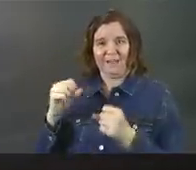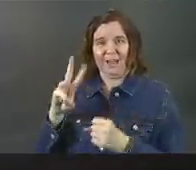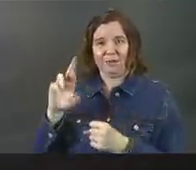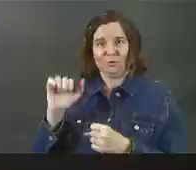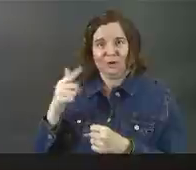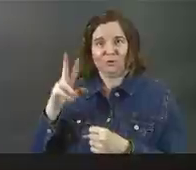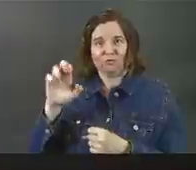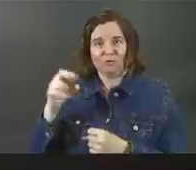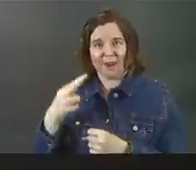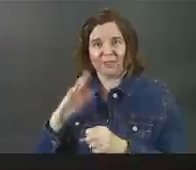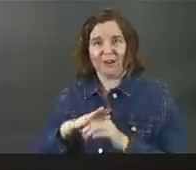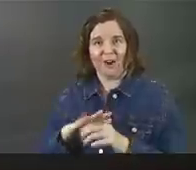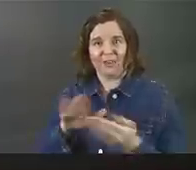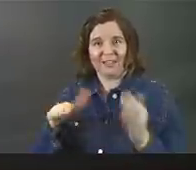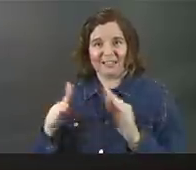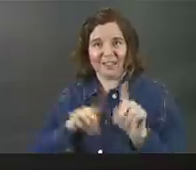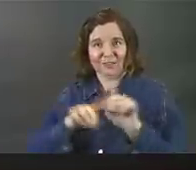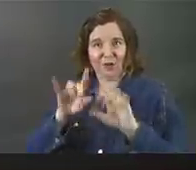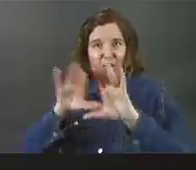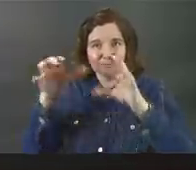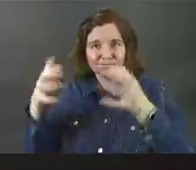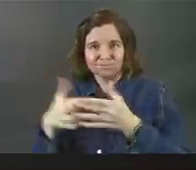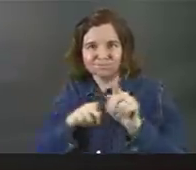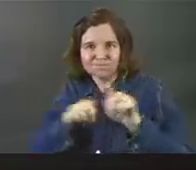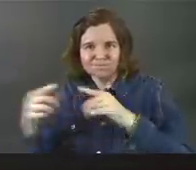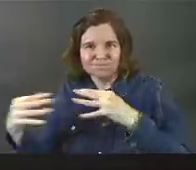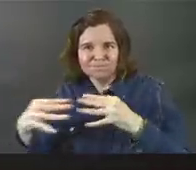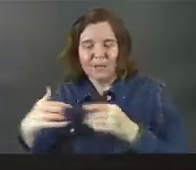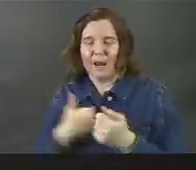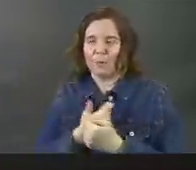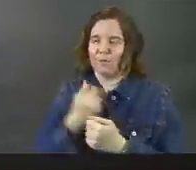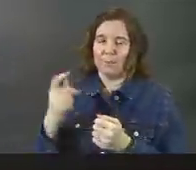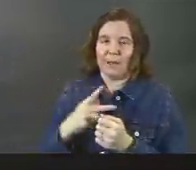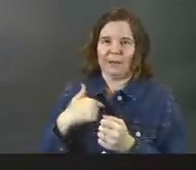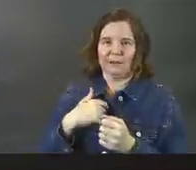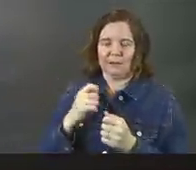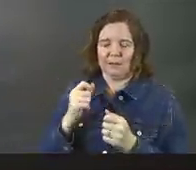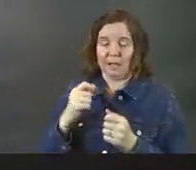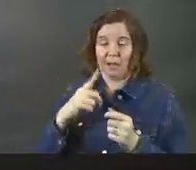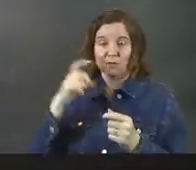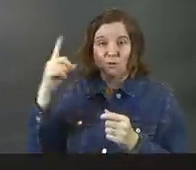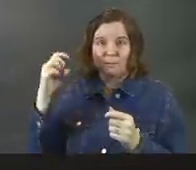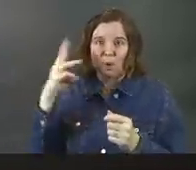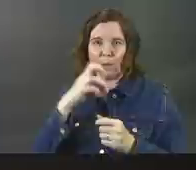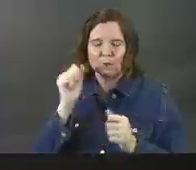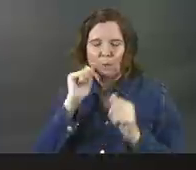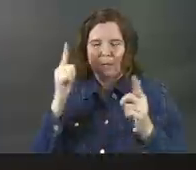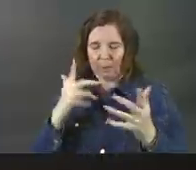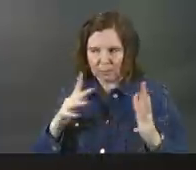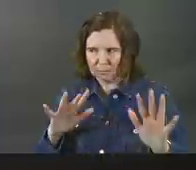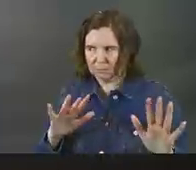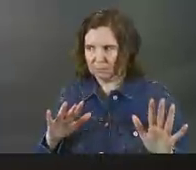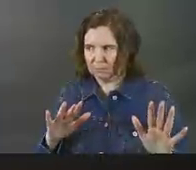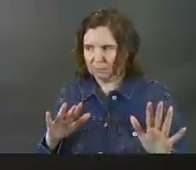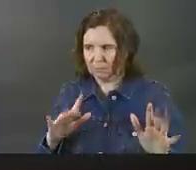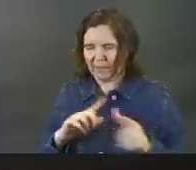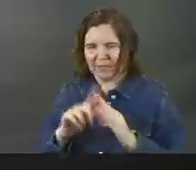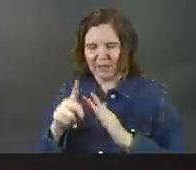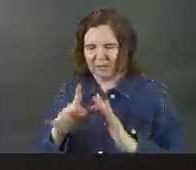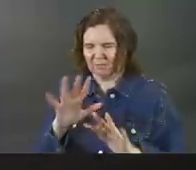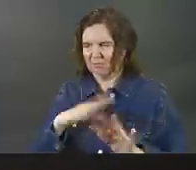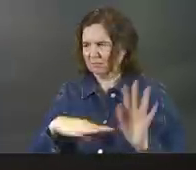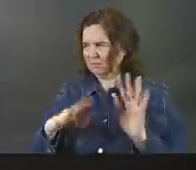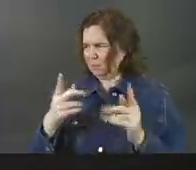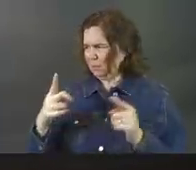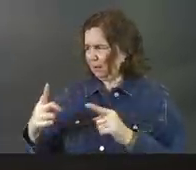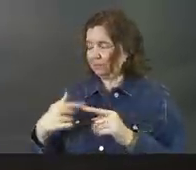great time, and I would love to get back to that dream, but dreams are weird, right? And you wake up and you're like, I don't even know necessarily what's all going on there. John is in